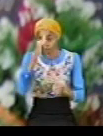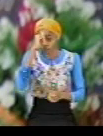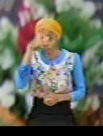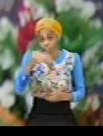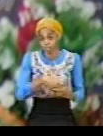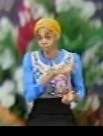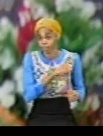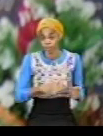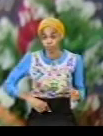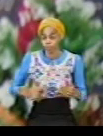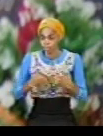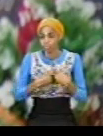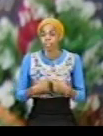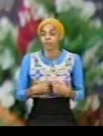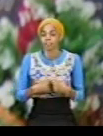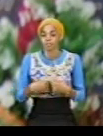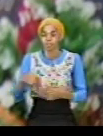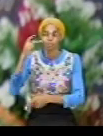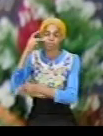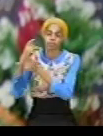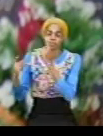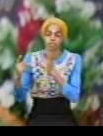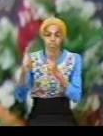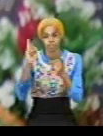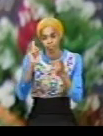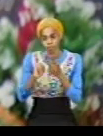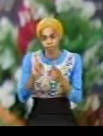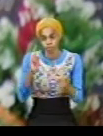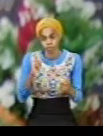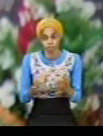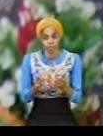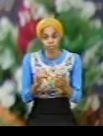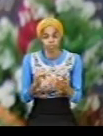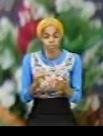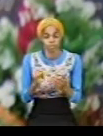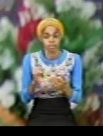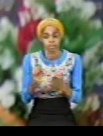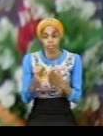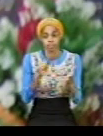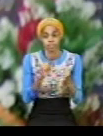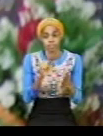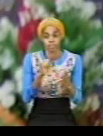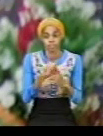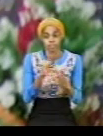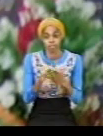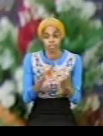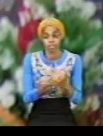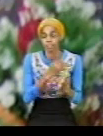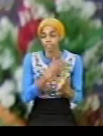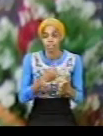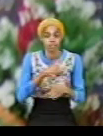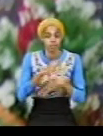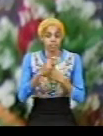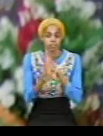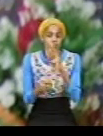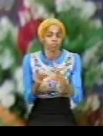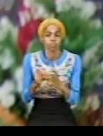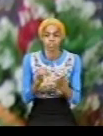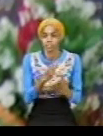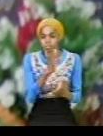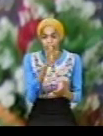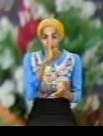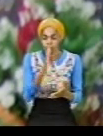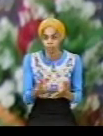to Kwara State and to the entire world through this crusade that there will be spectacular, that there will be